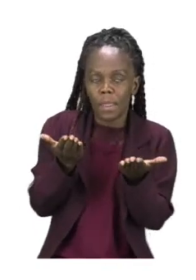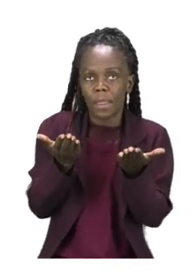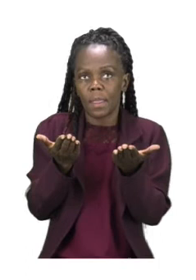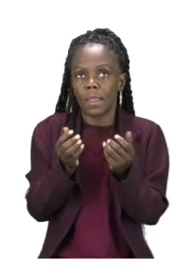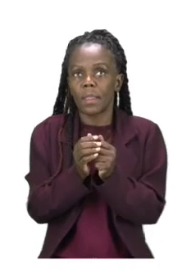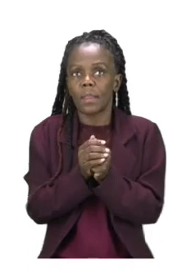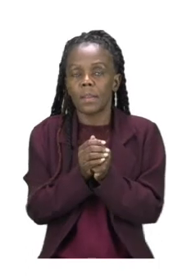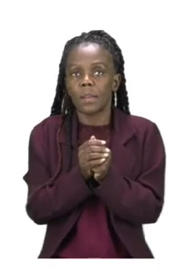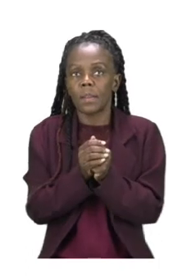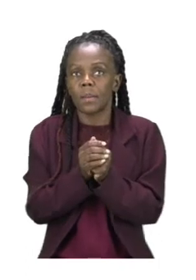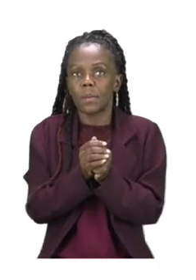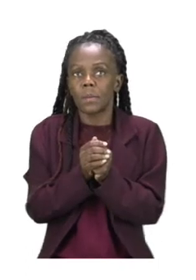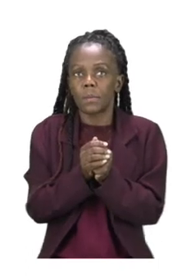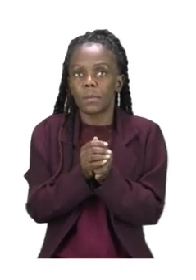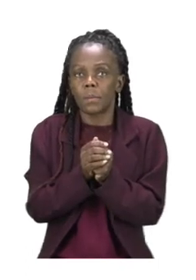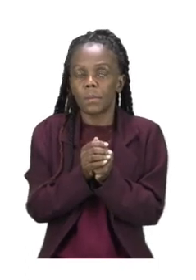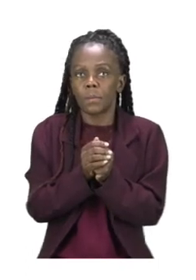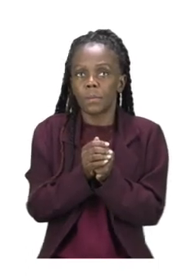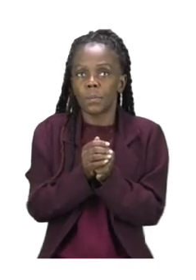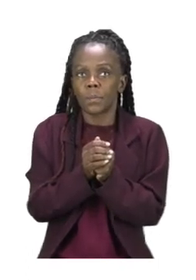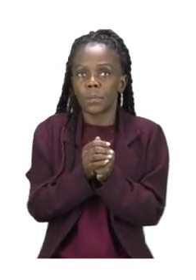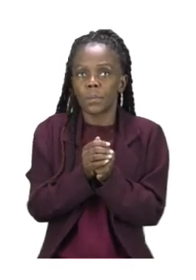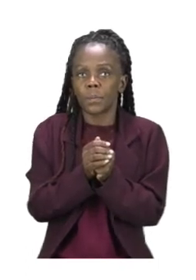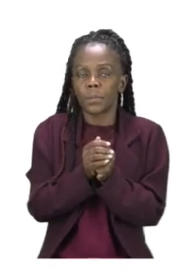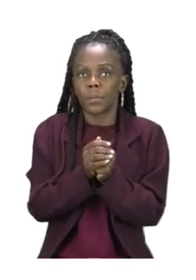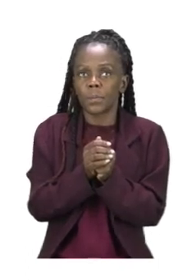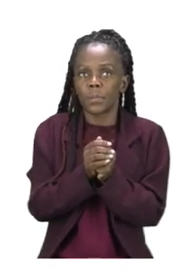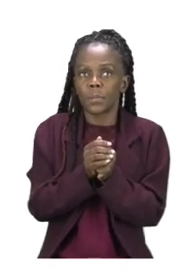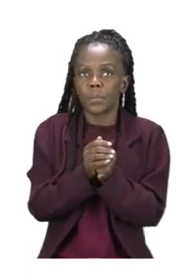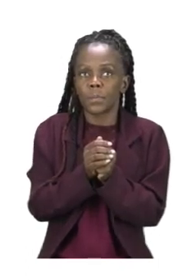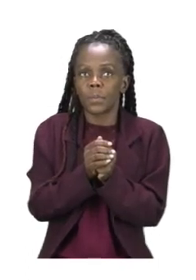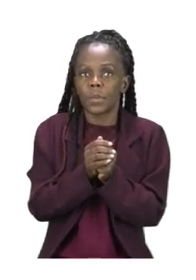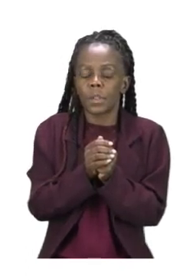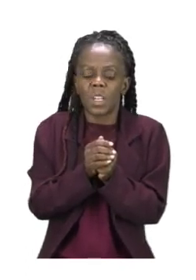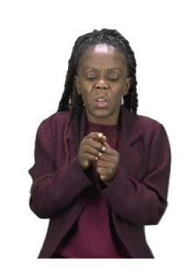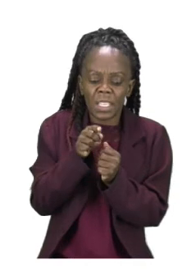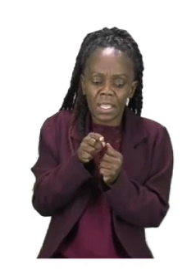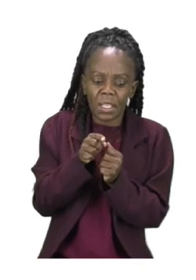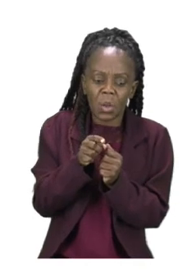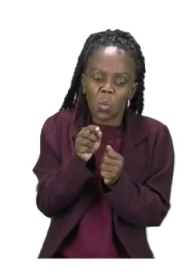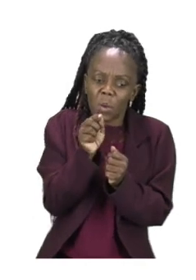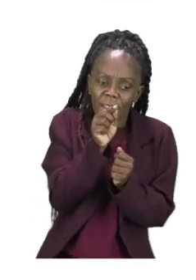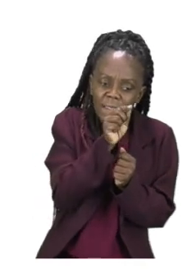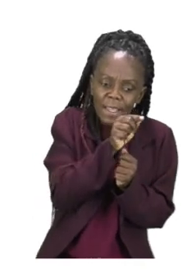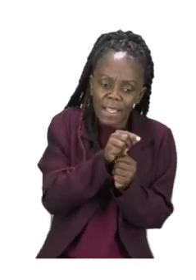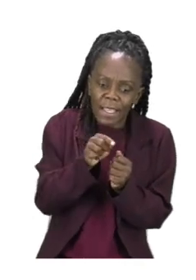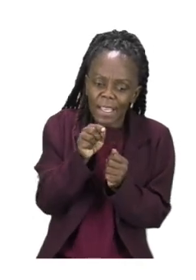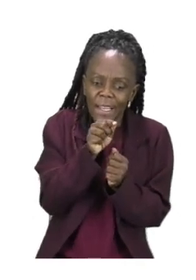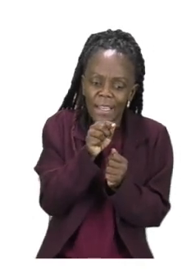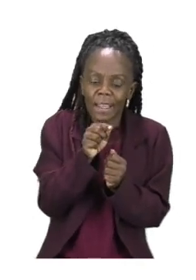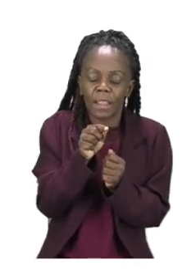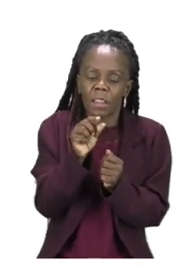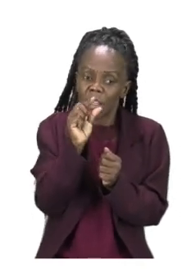to compare them by circling the small number. Let's take a look at